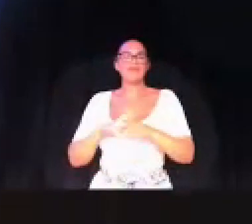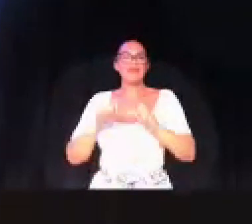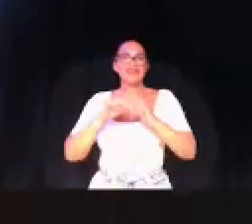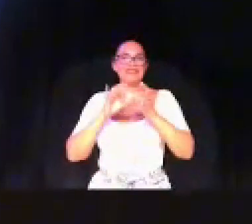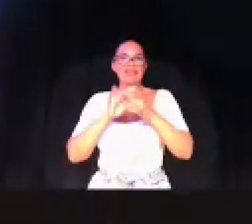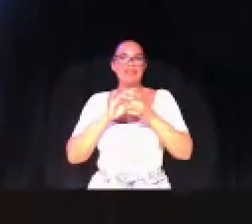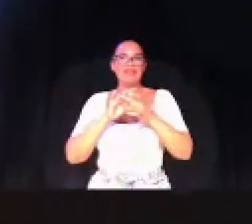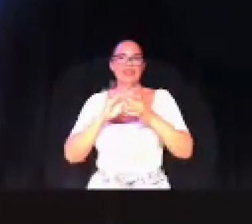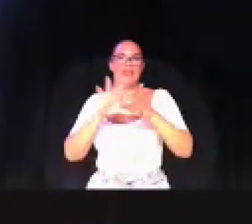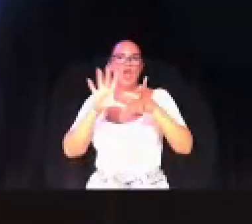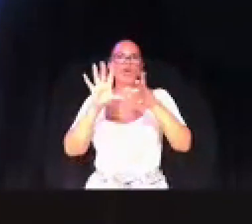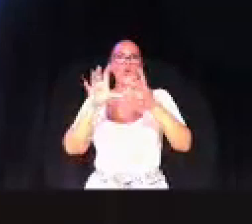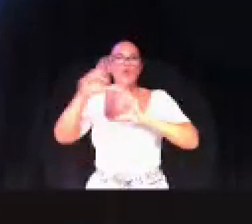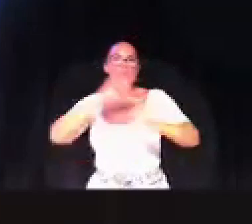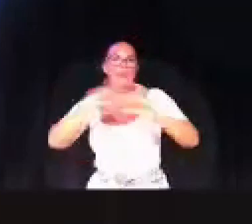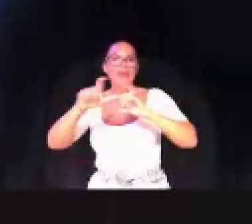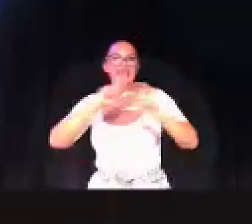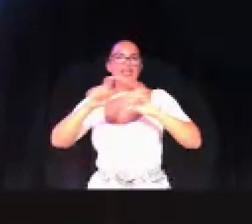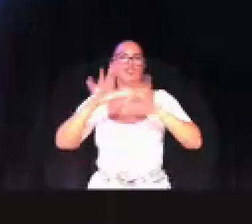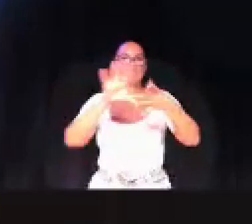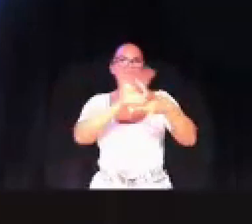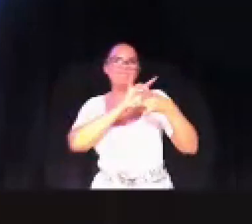mediated through this technology as well, is quite